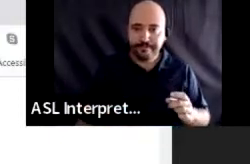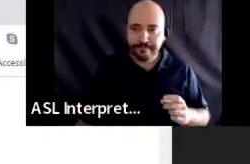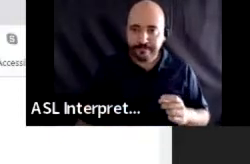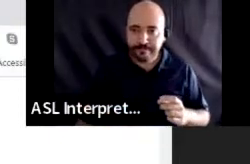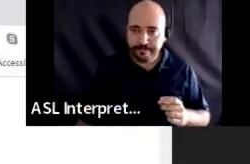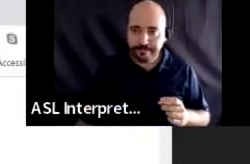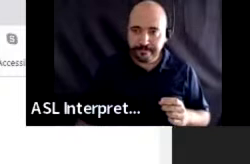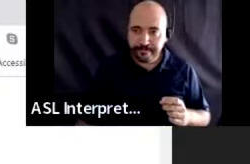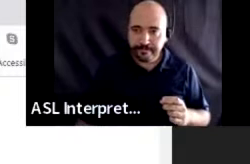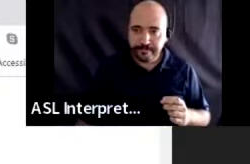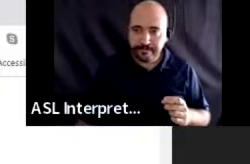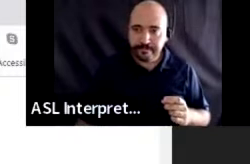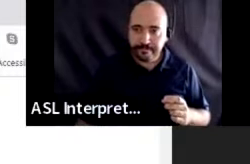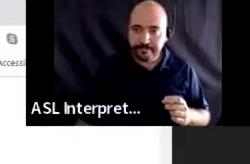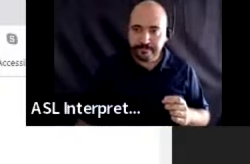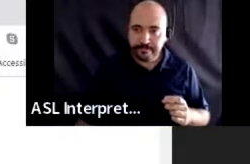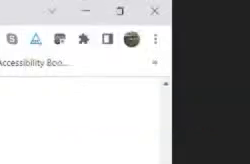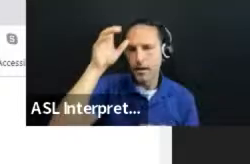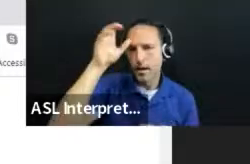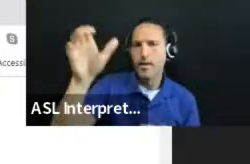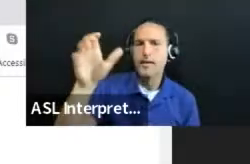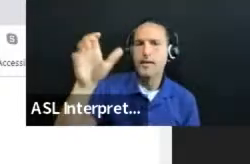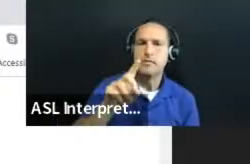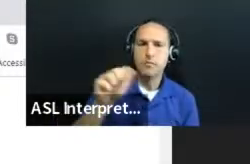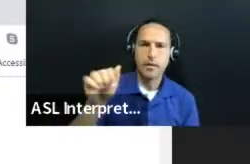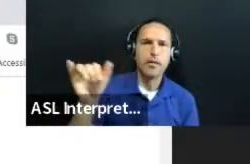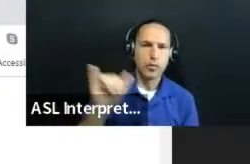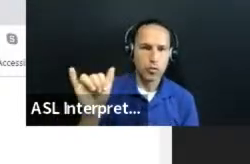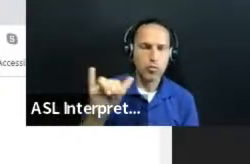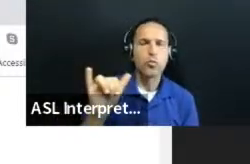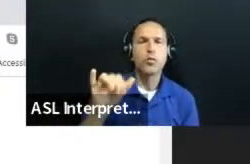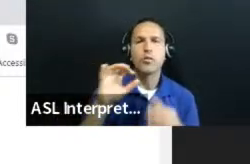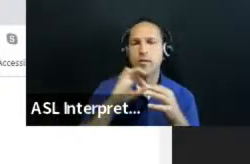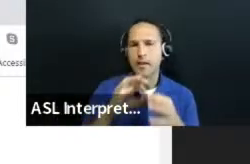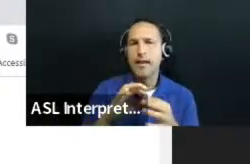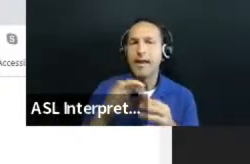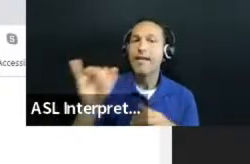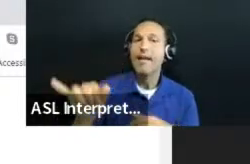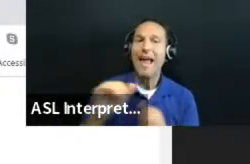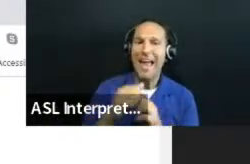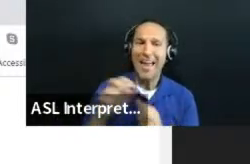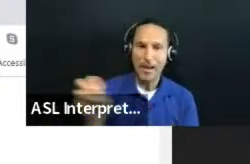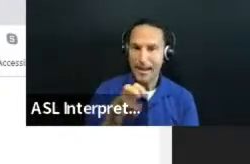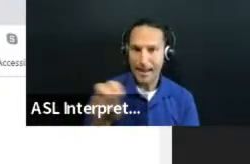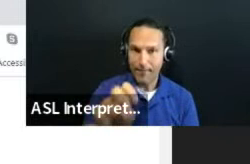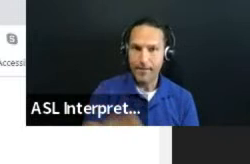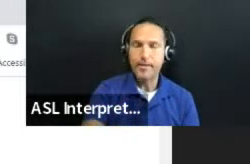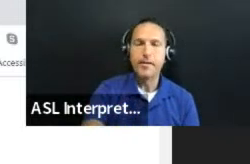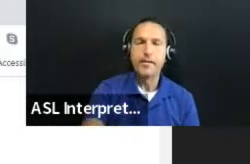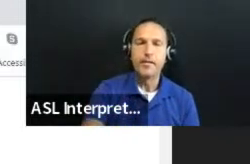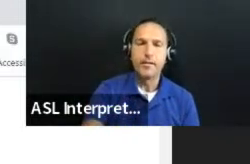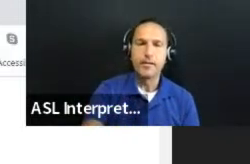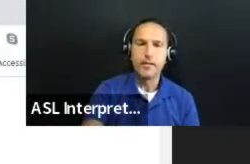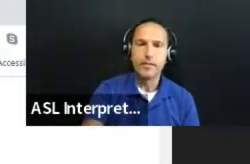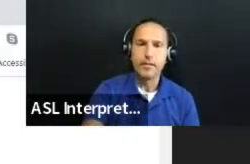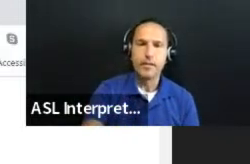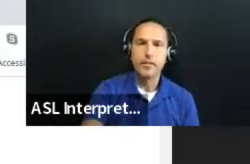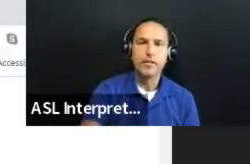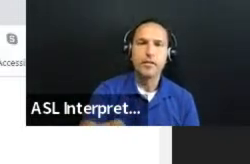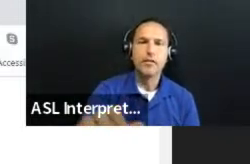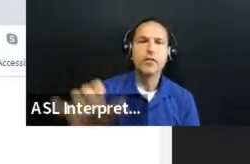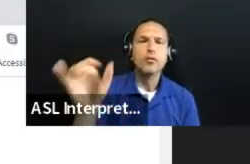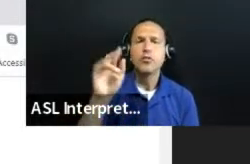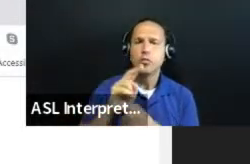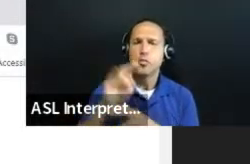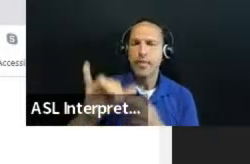good for cognitive disabilities as well. In terms of navigation, just to use the example of the